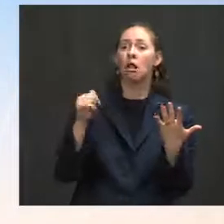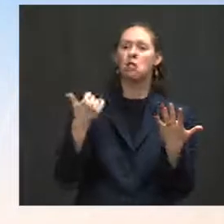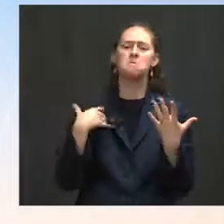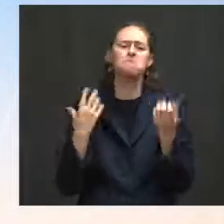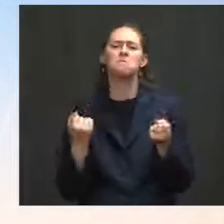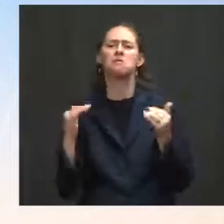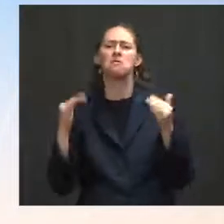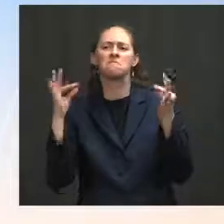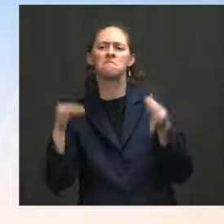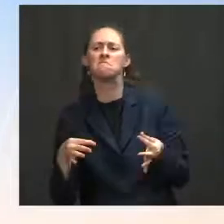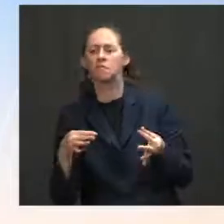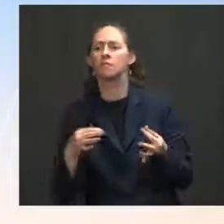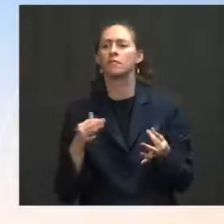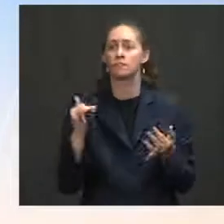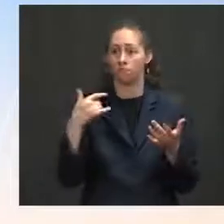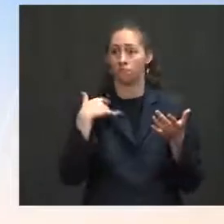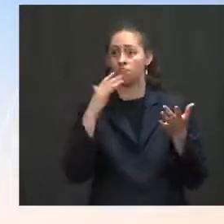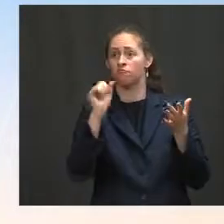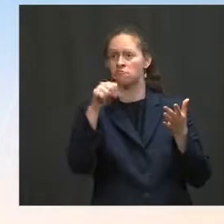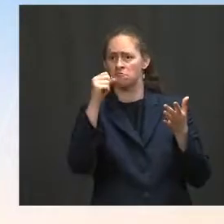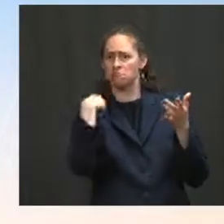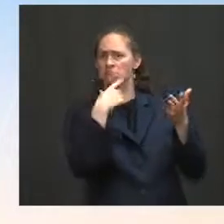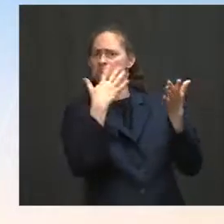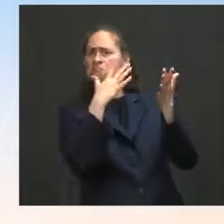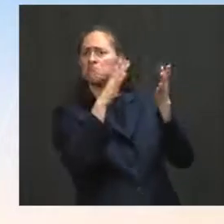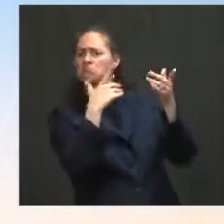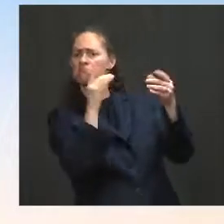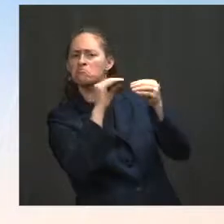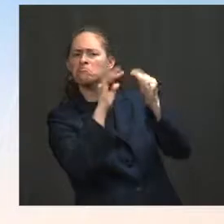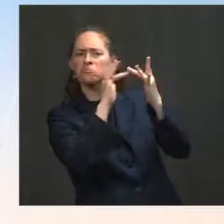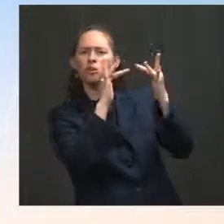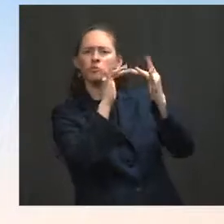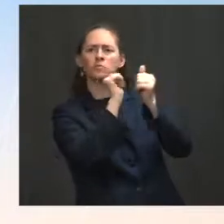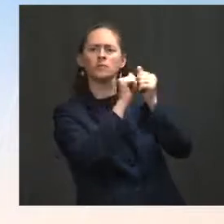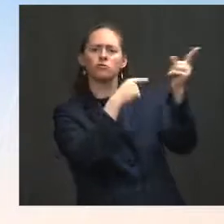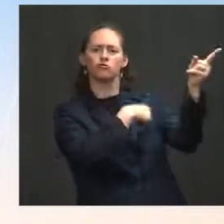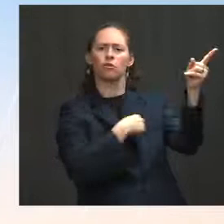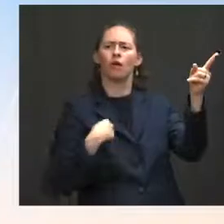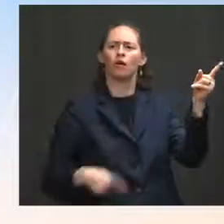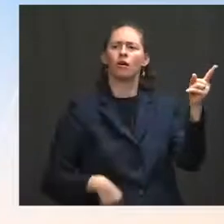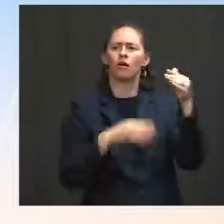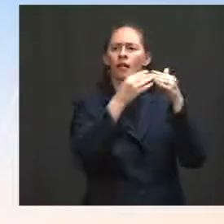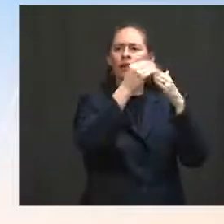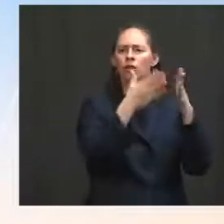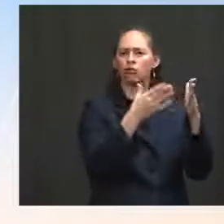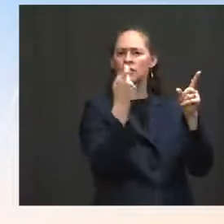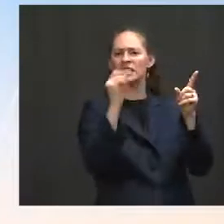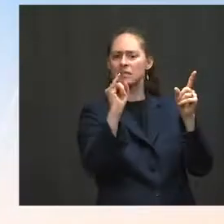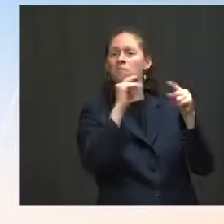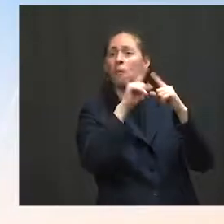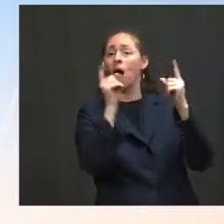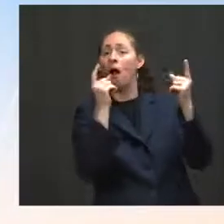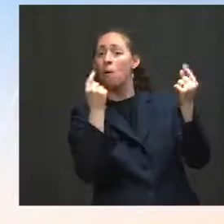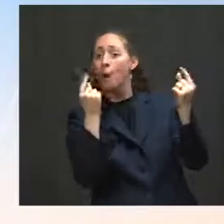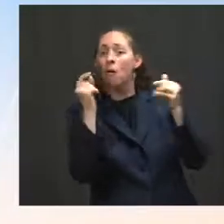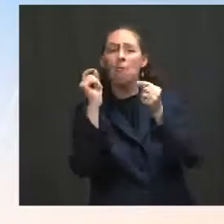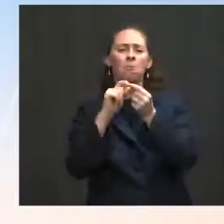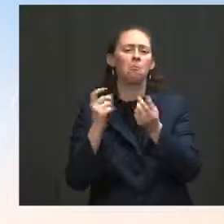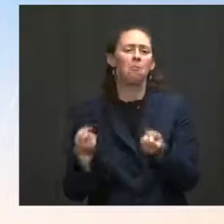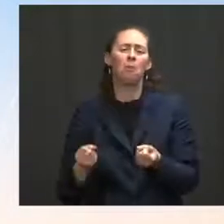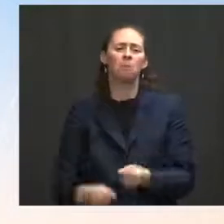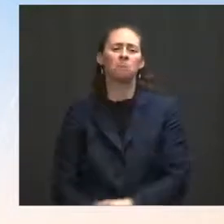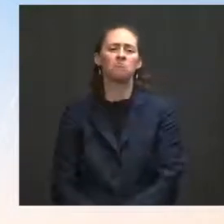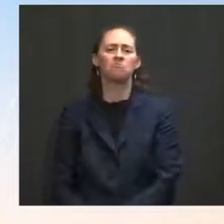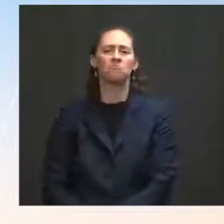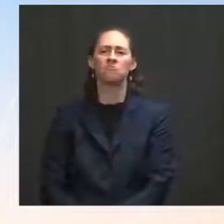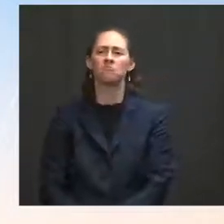level with Chinese leaders in terms of an upcoming call with President Xi. I don't have anything to predict on that front. Why don't we go all the way? I'm just trying to get